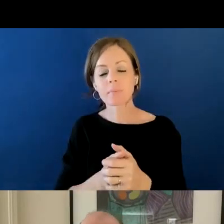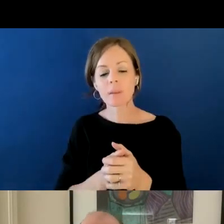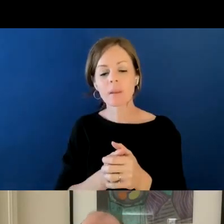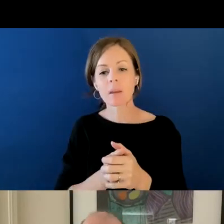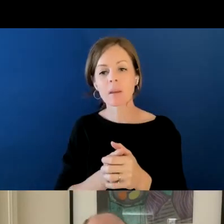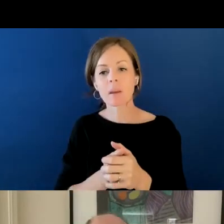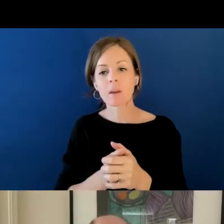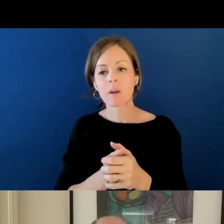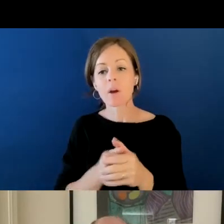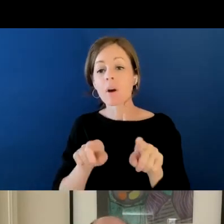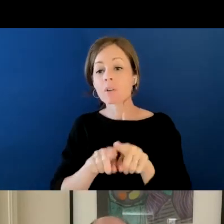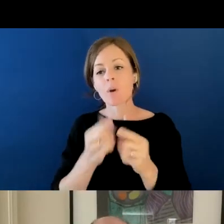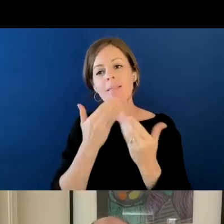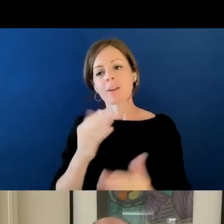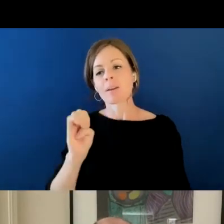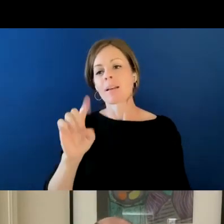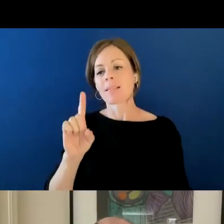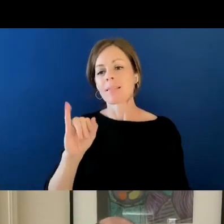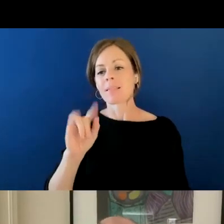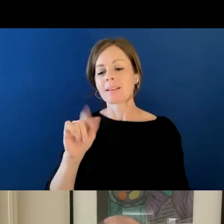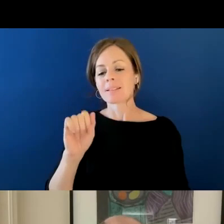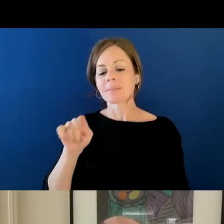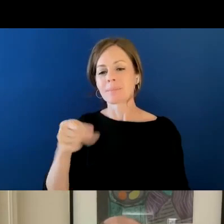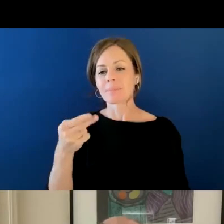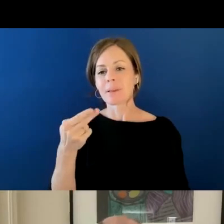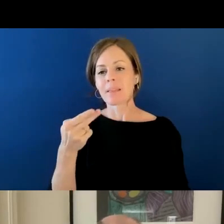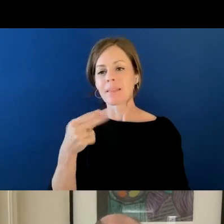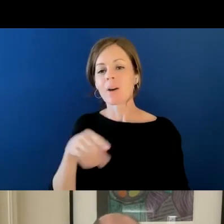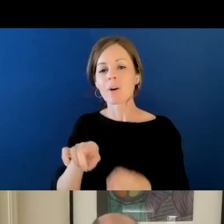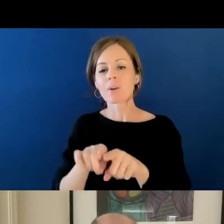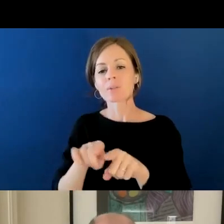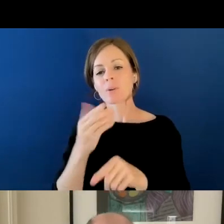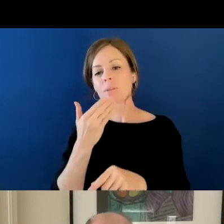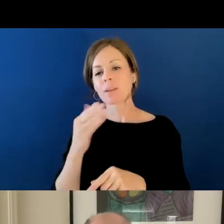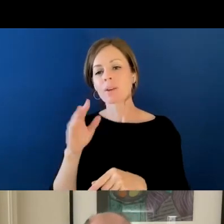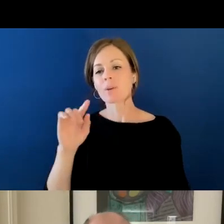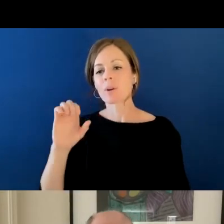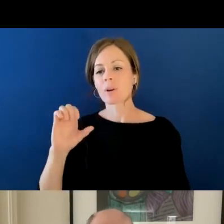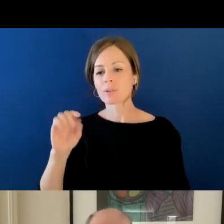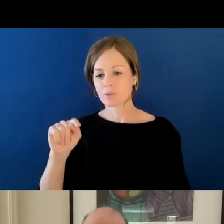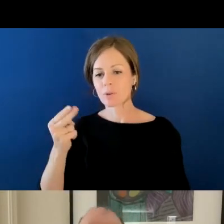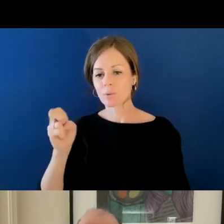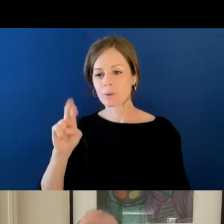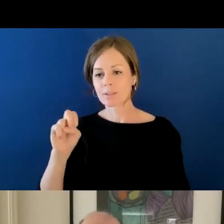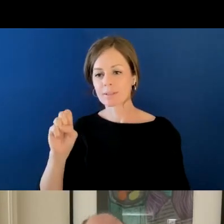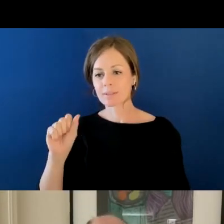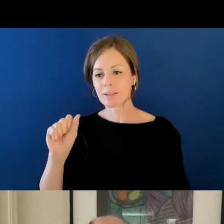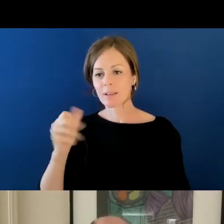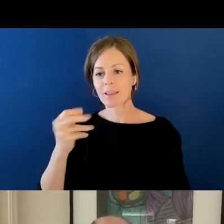Wanted to really thank Elizabeth, and also thank Teresa and Derek for